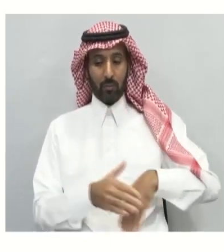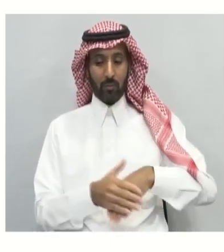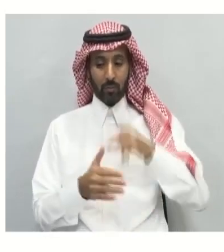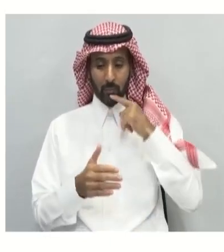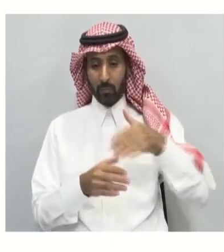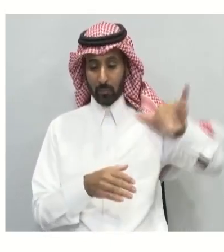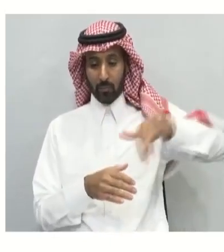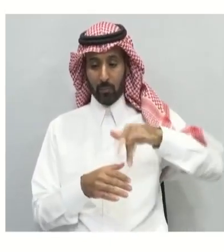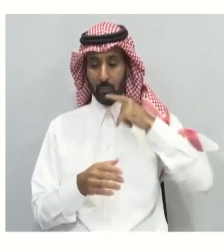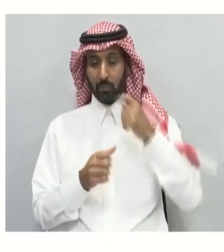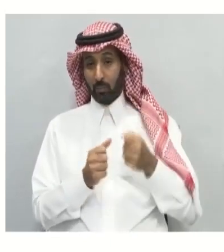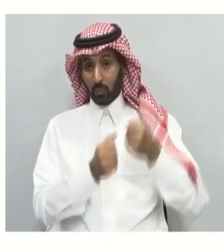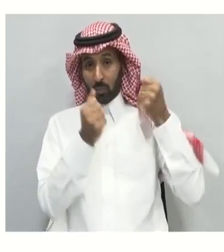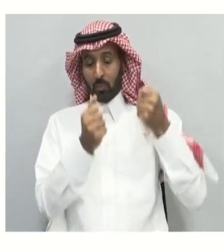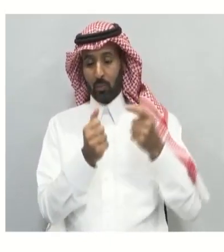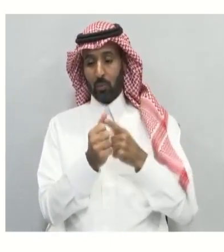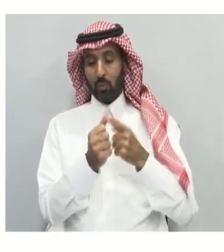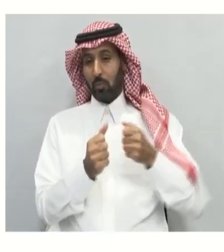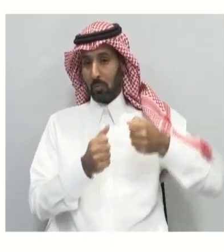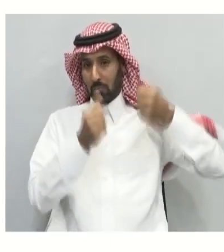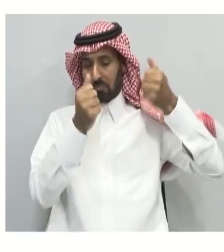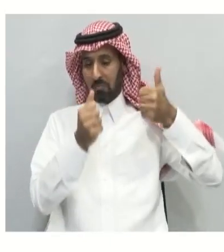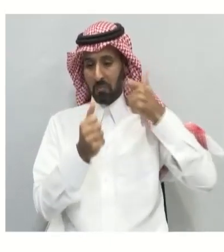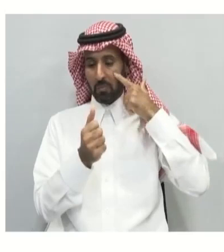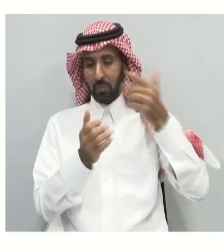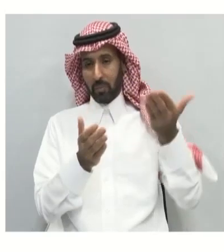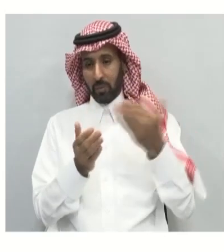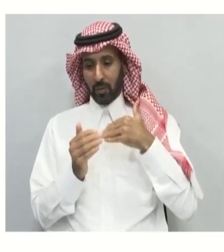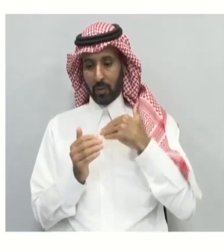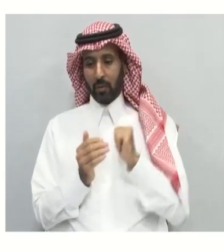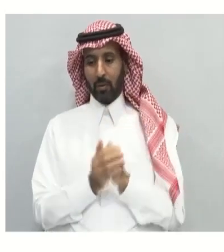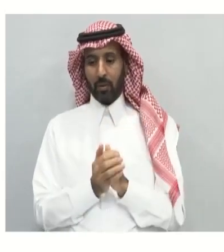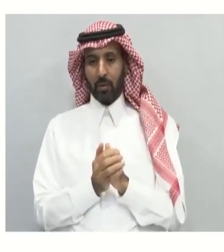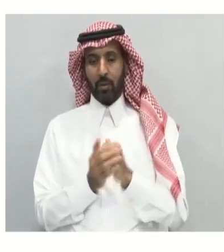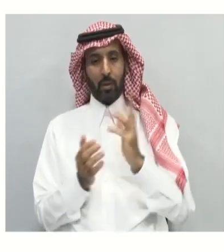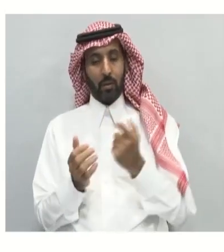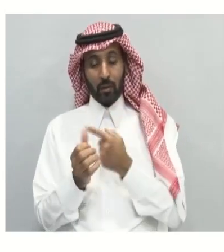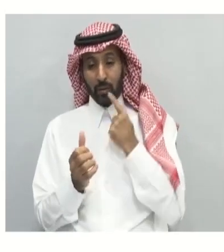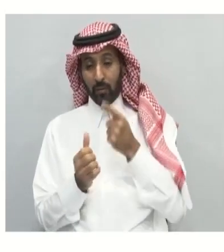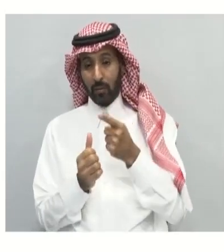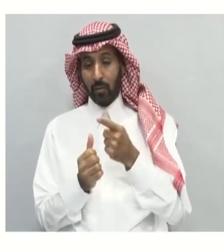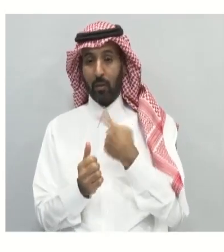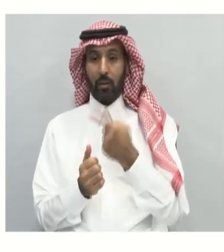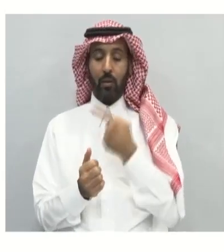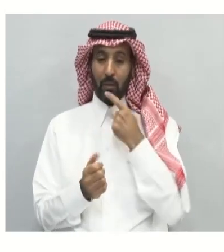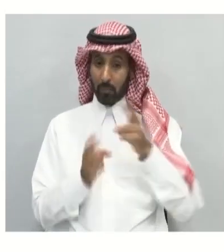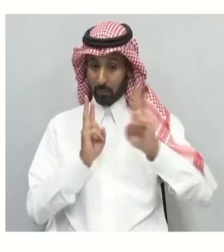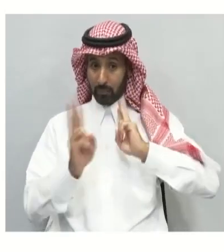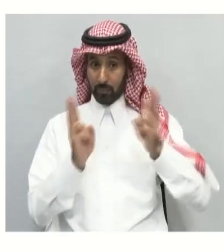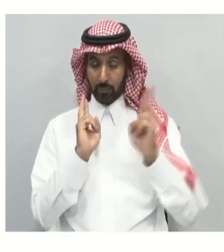back with the trophy. They won and they are coming back. How about if he's speaking about